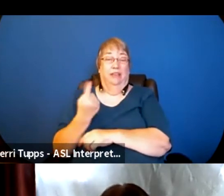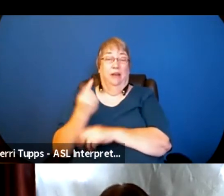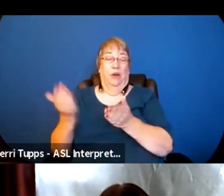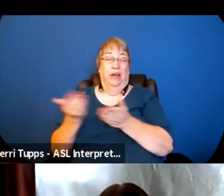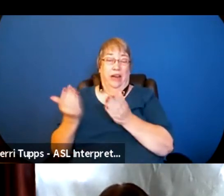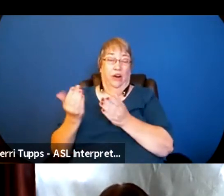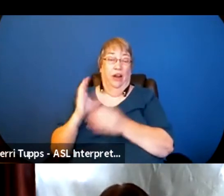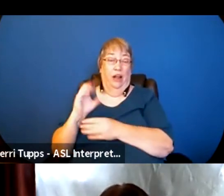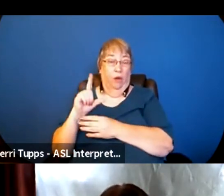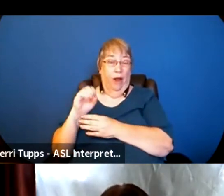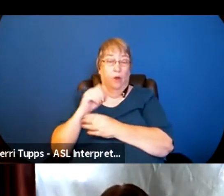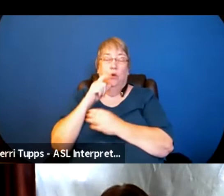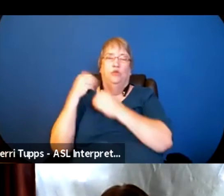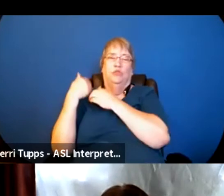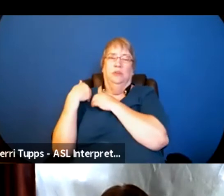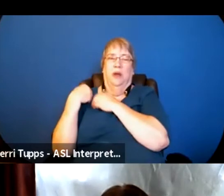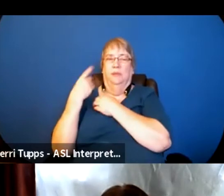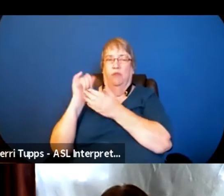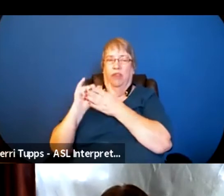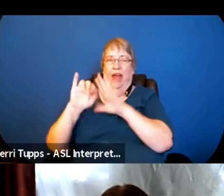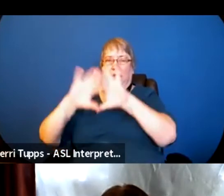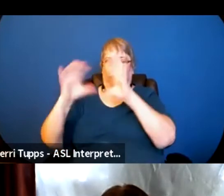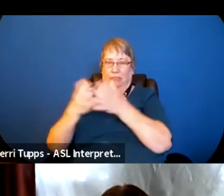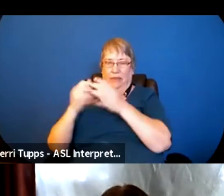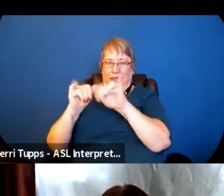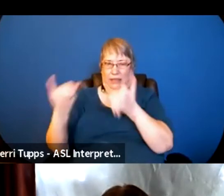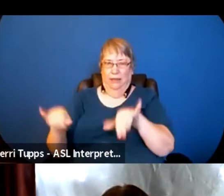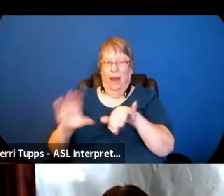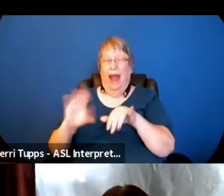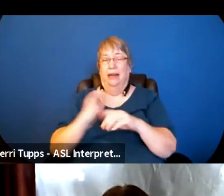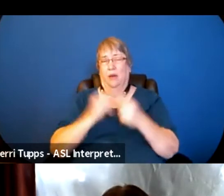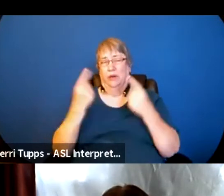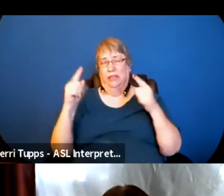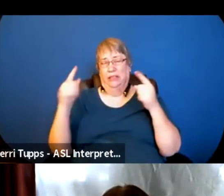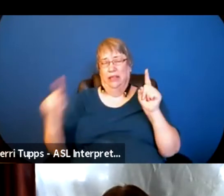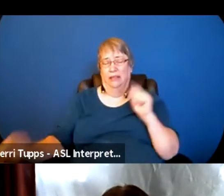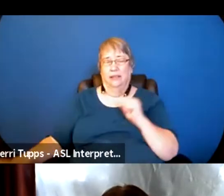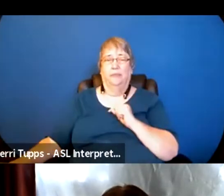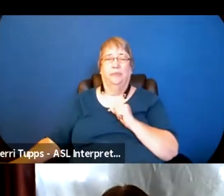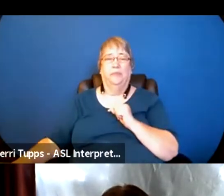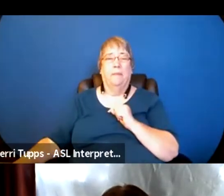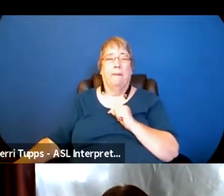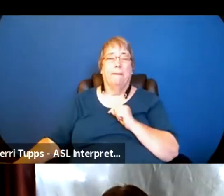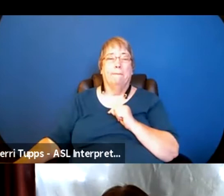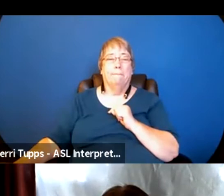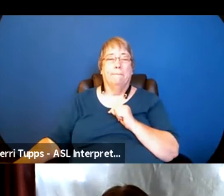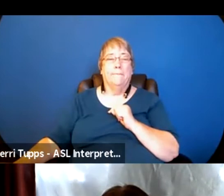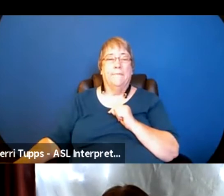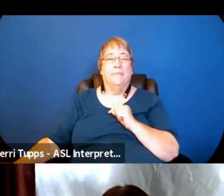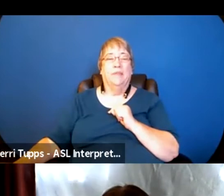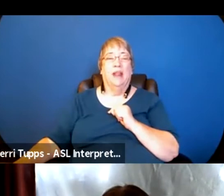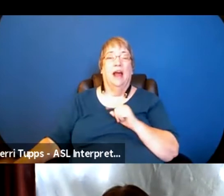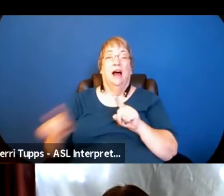health system and the success that we have as a system. Obviously, like everything else, resources is a question, and